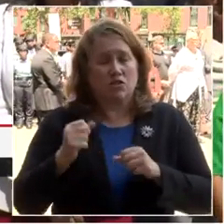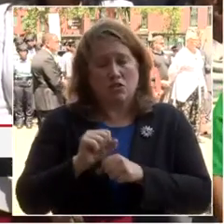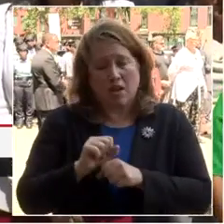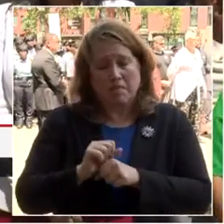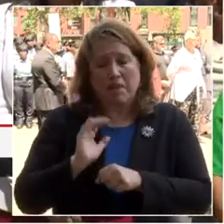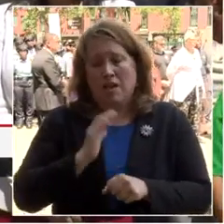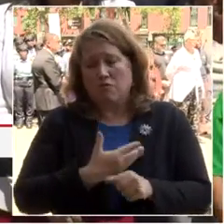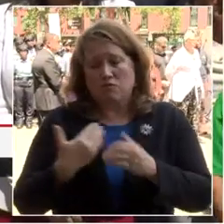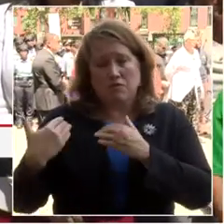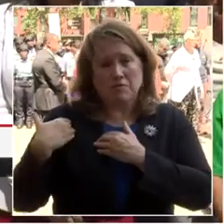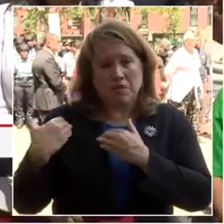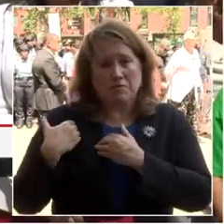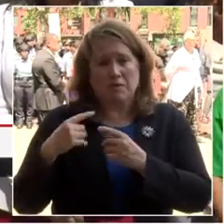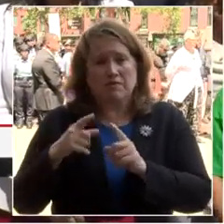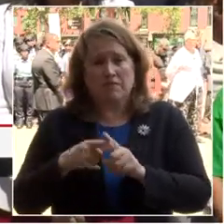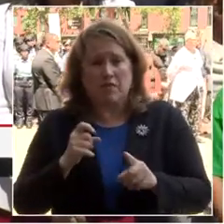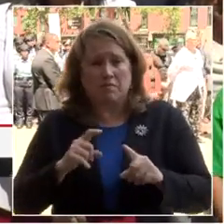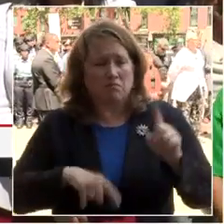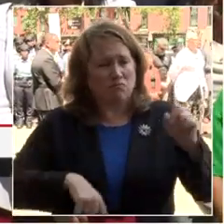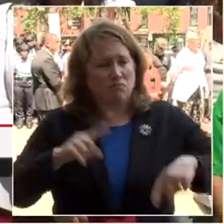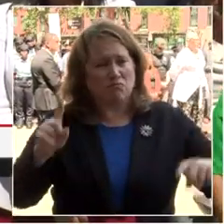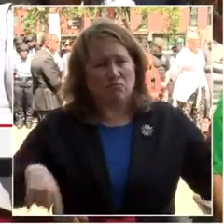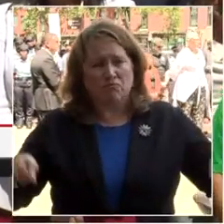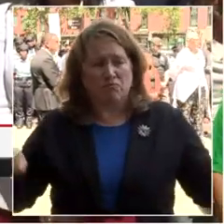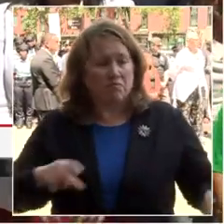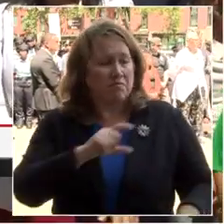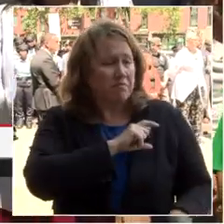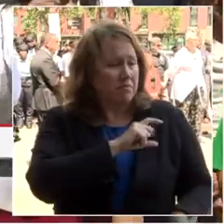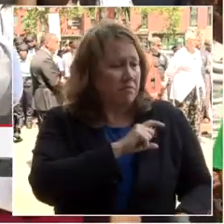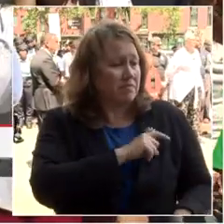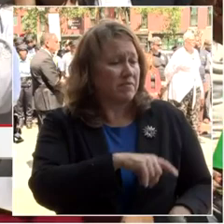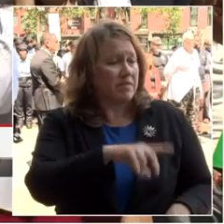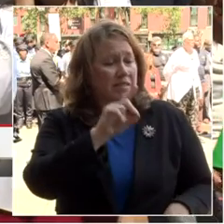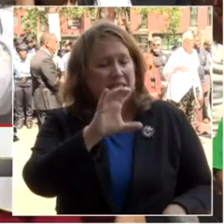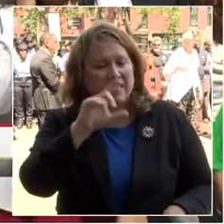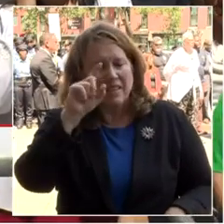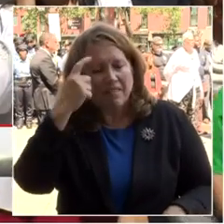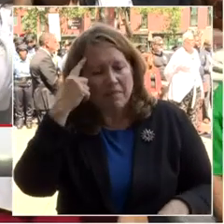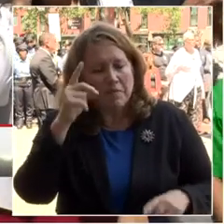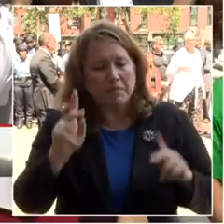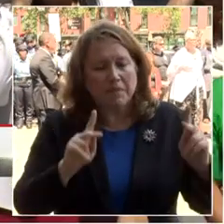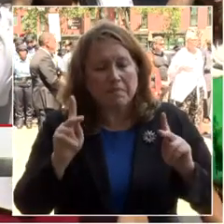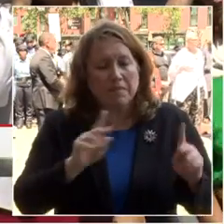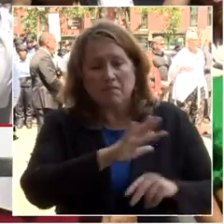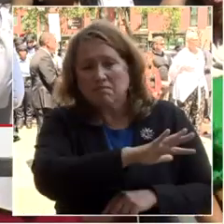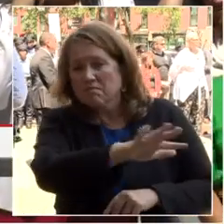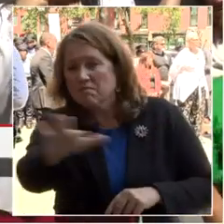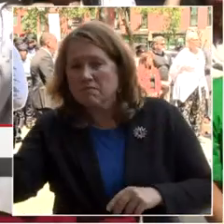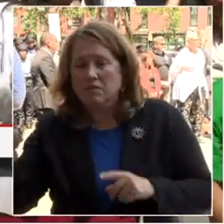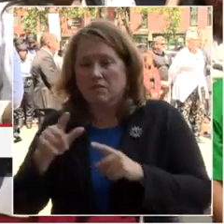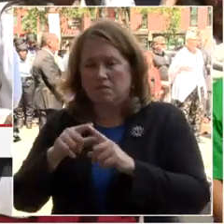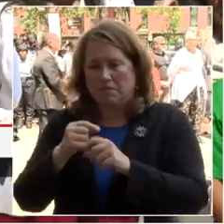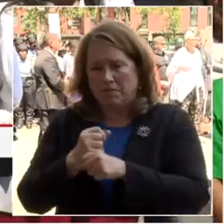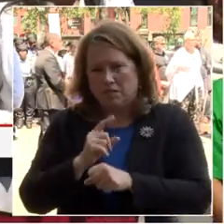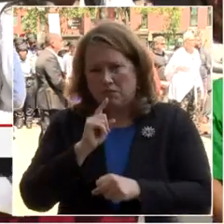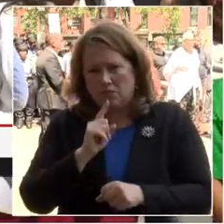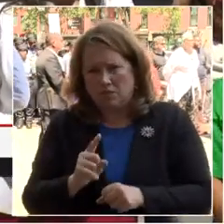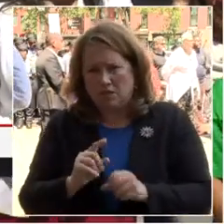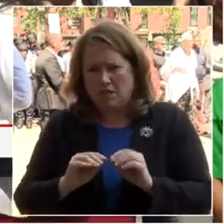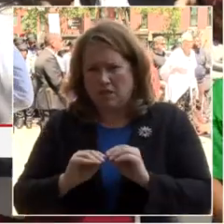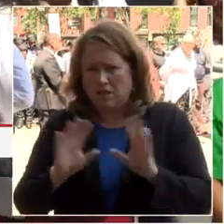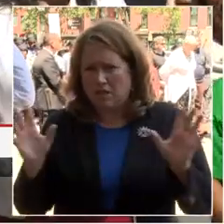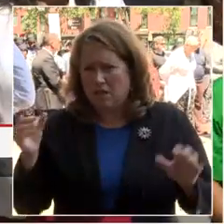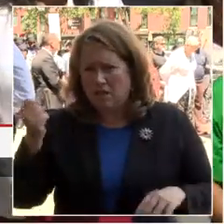MPD, Violence Interruption, GO teams, to make sure that we have a clear understanding of what's happening and get